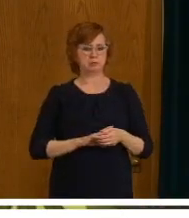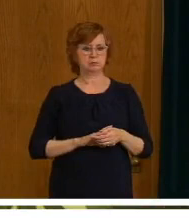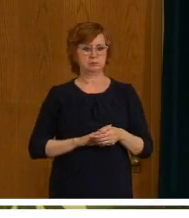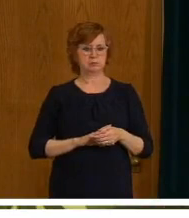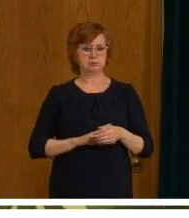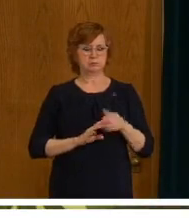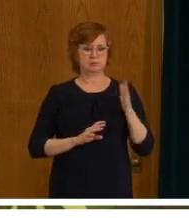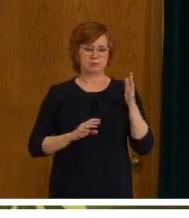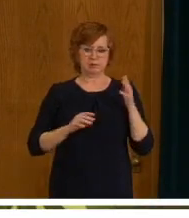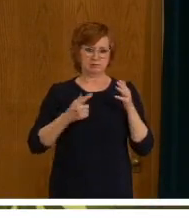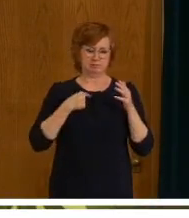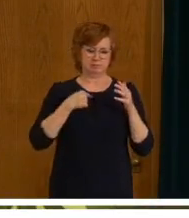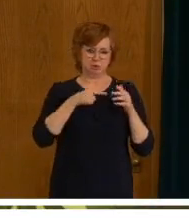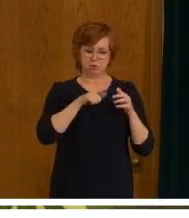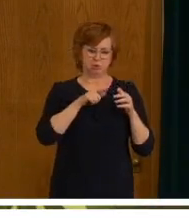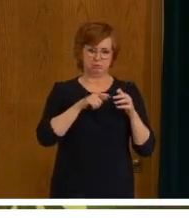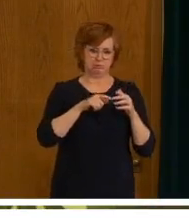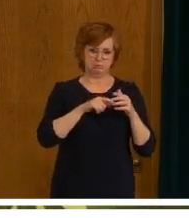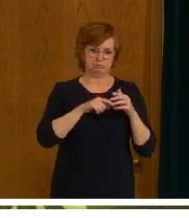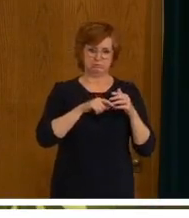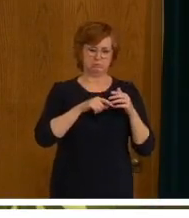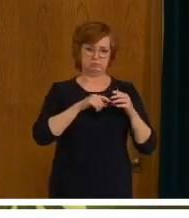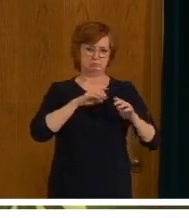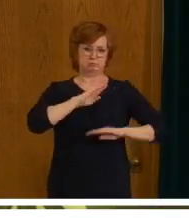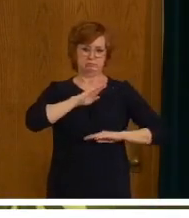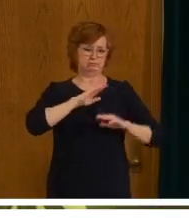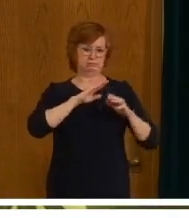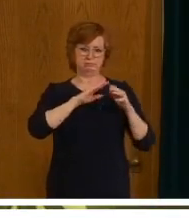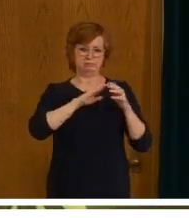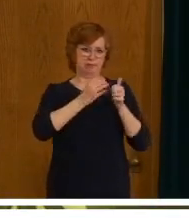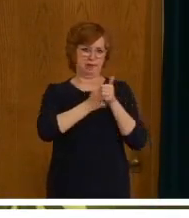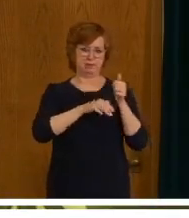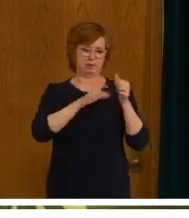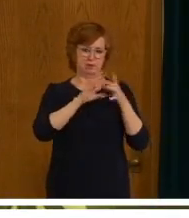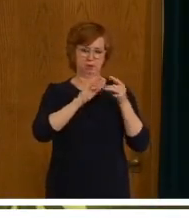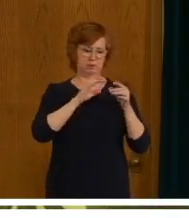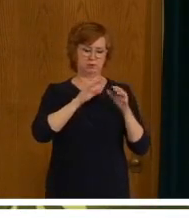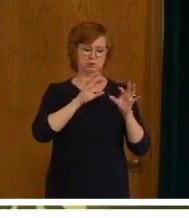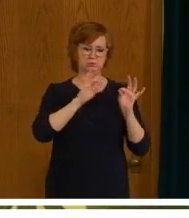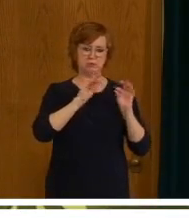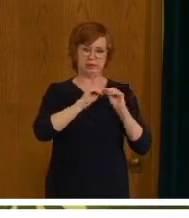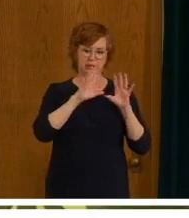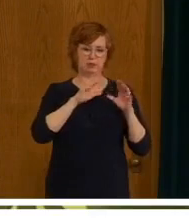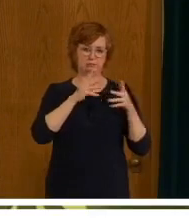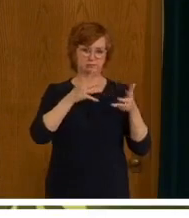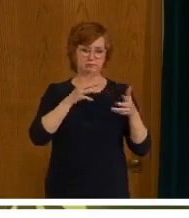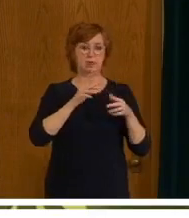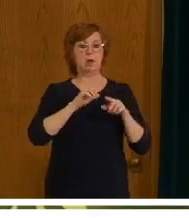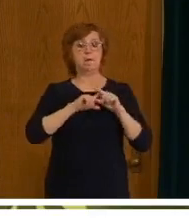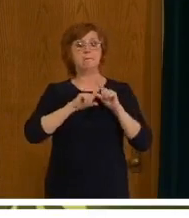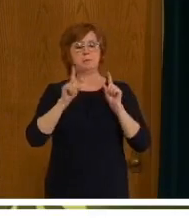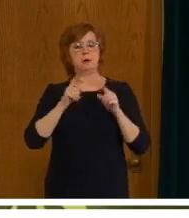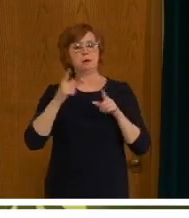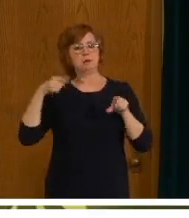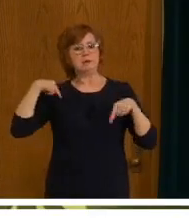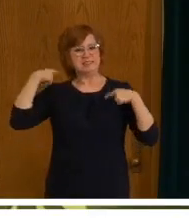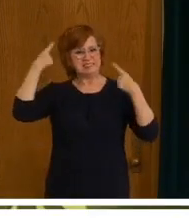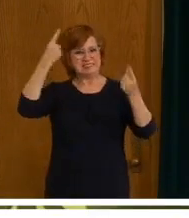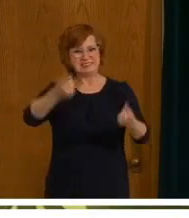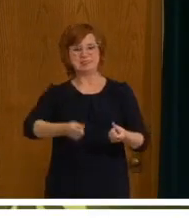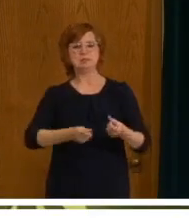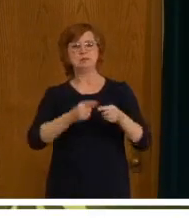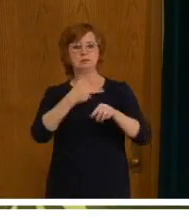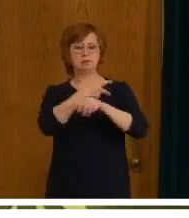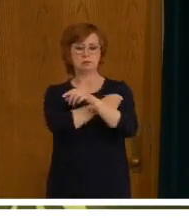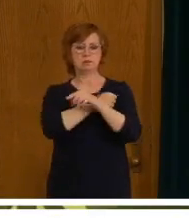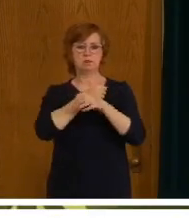So I'm not sure I can add much more than you did already, Premier, but I certainly since the beginning of the immunization program, we have built it to be